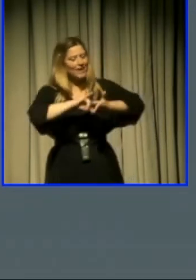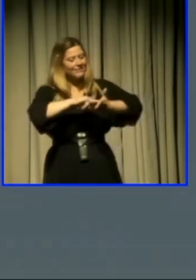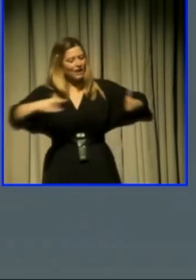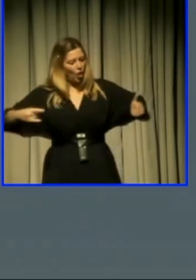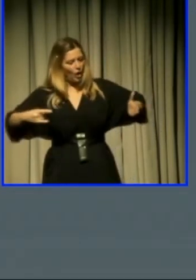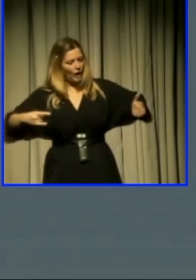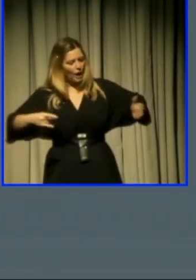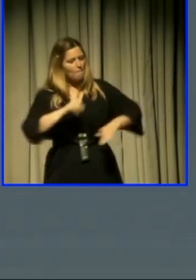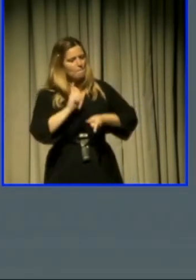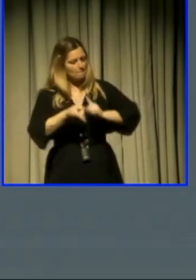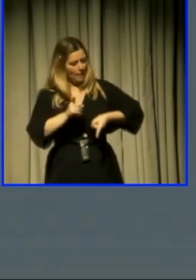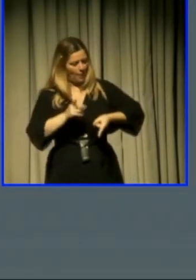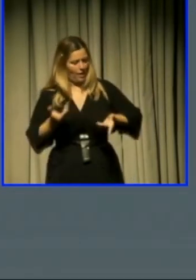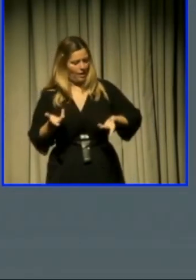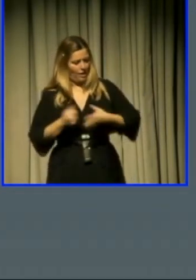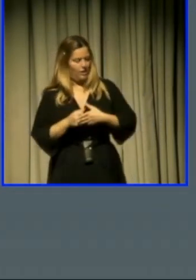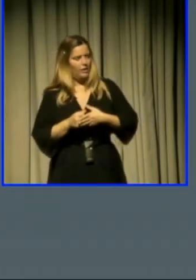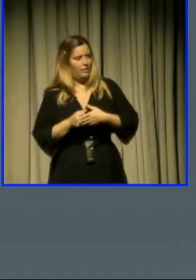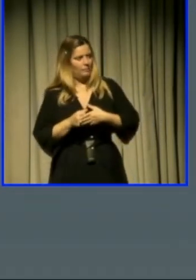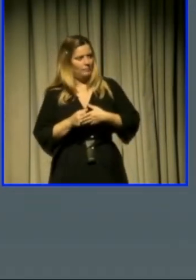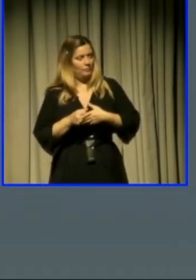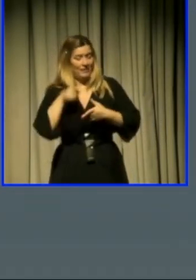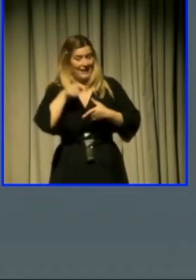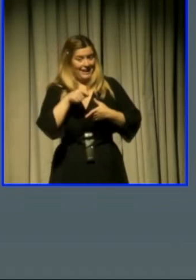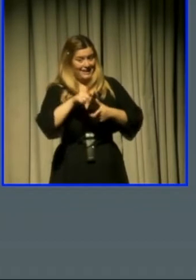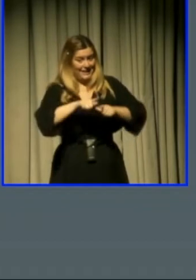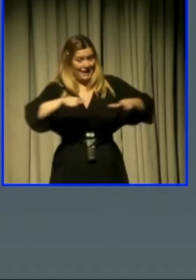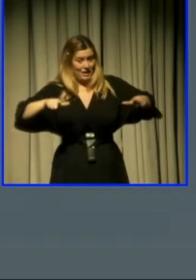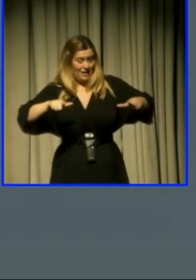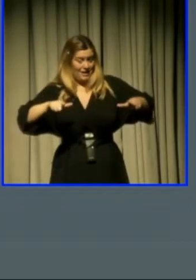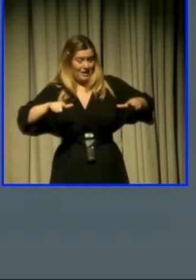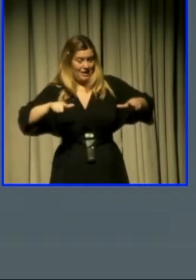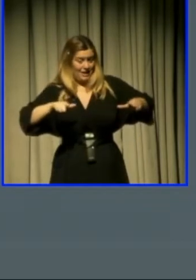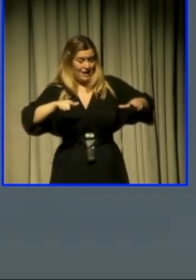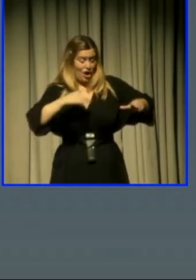I unfold the continued trends. So